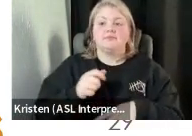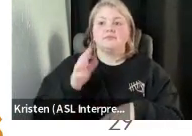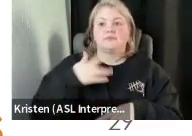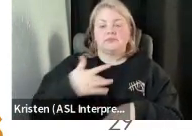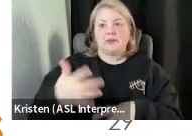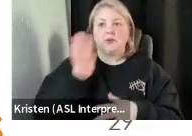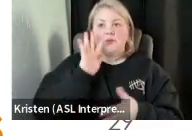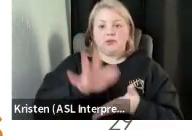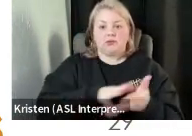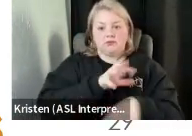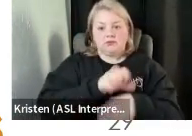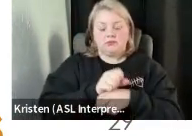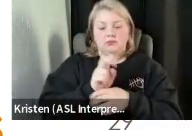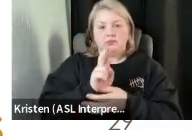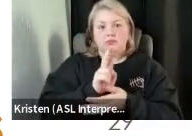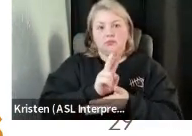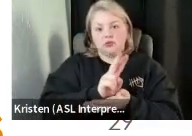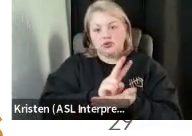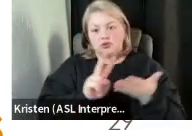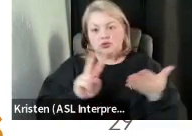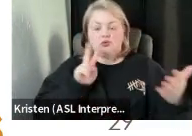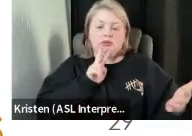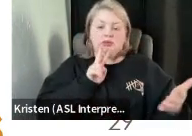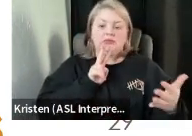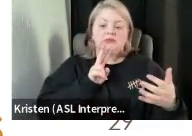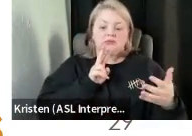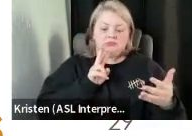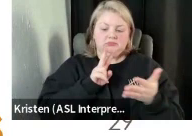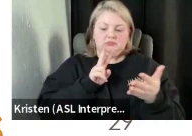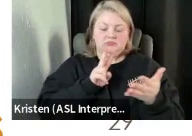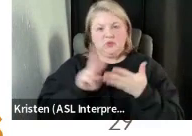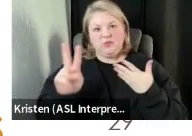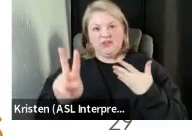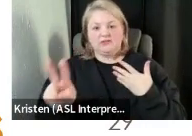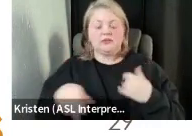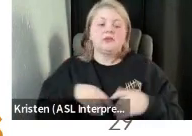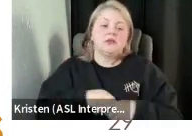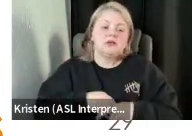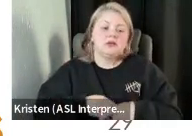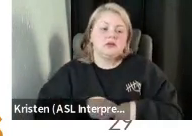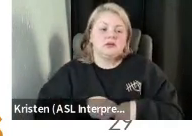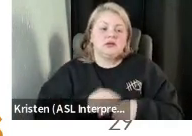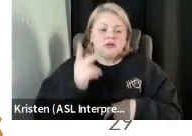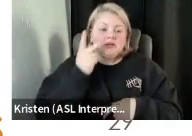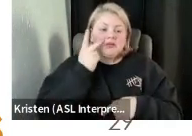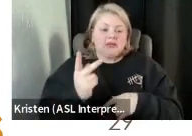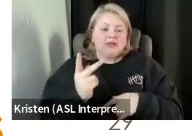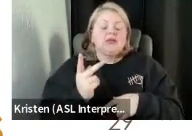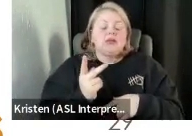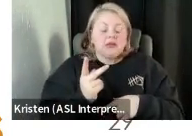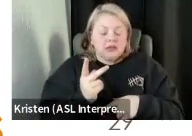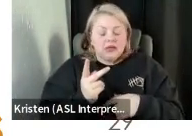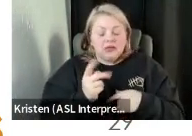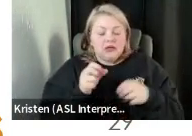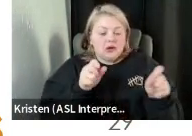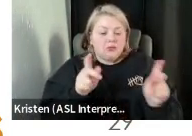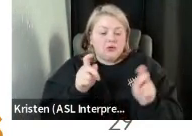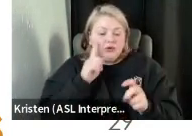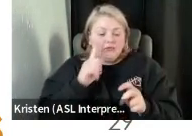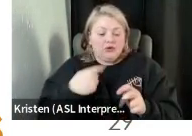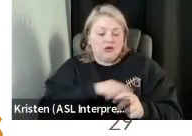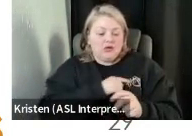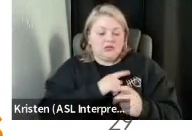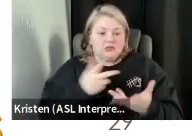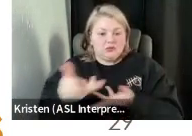advance. So if you go to our guidelines page now, you'll see opportunities to talk with us either individually or in small groups over the